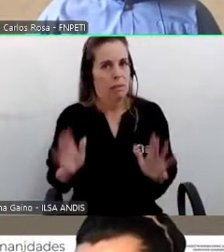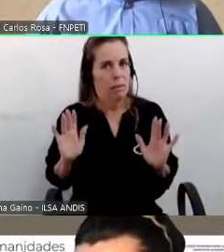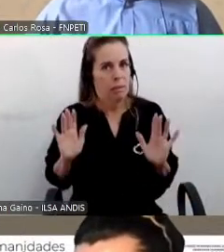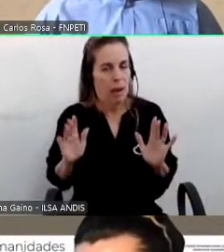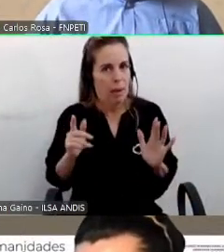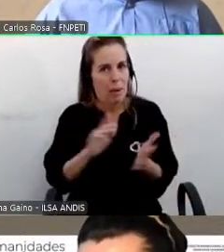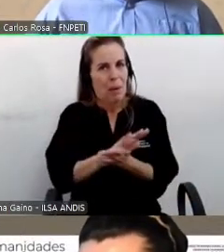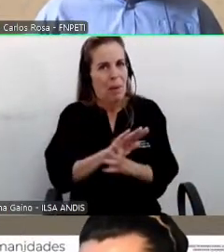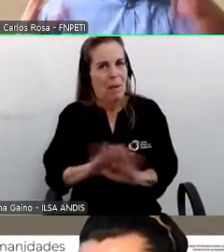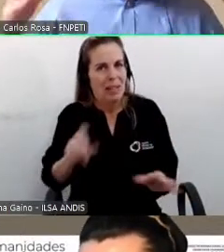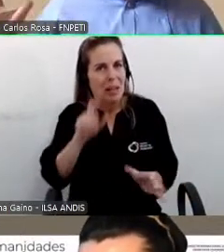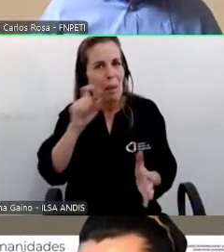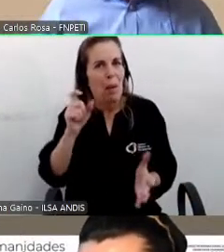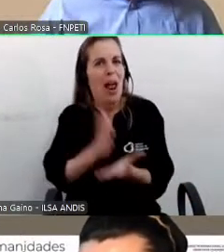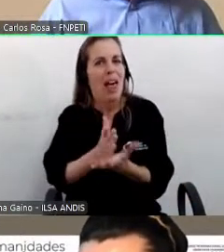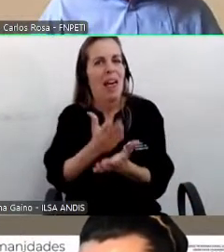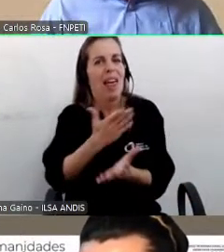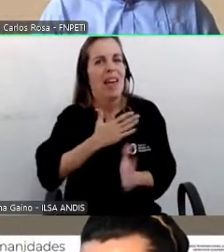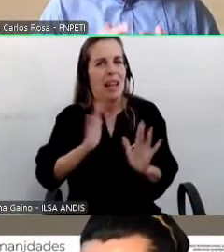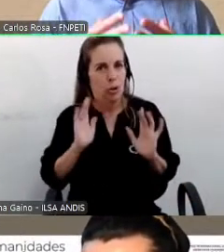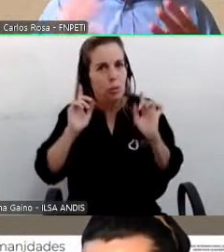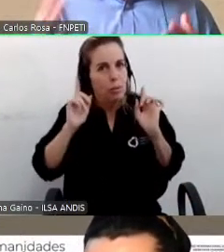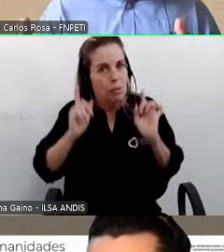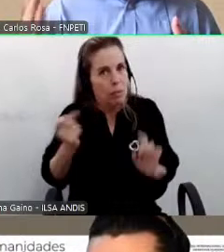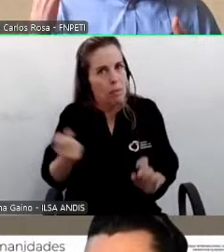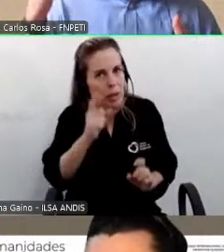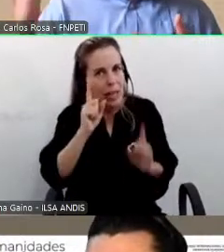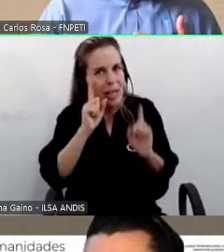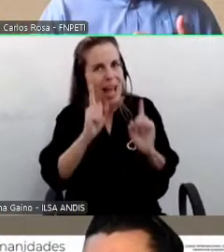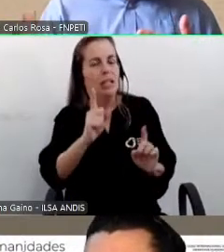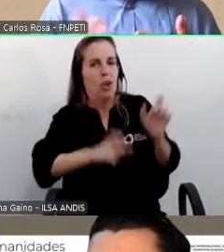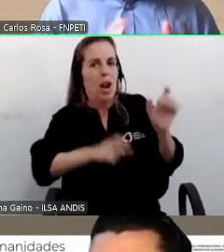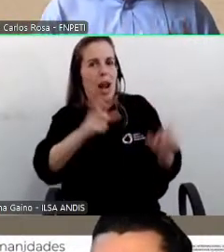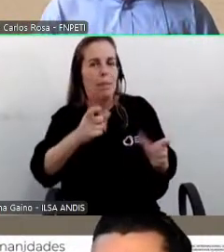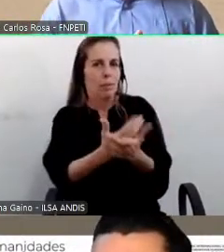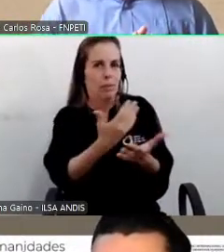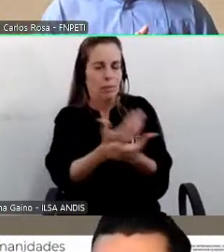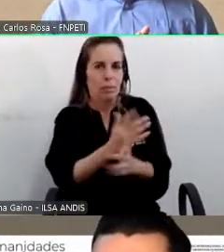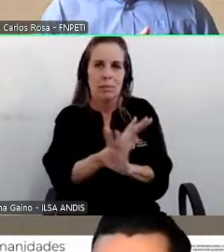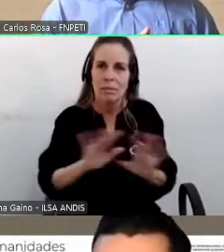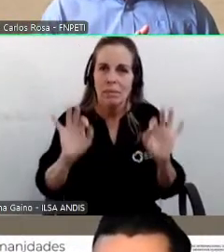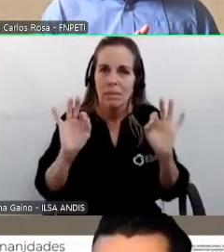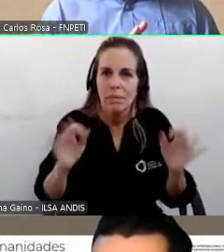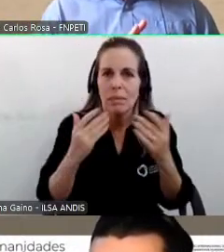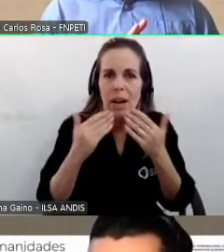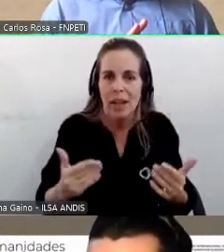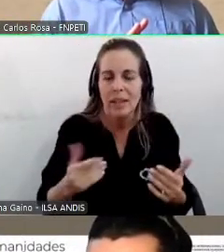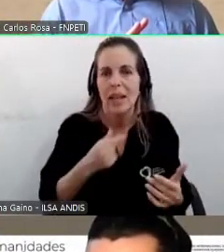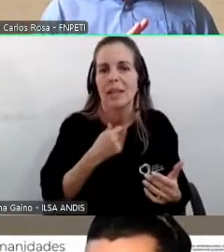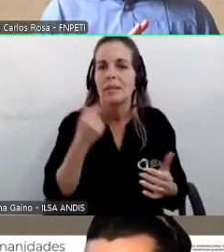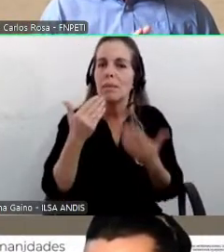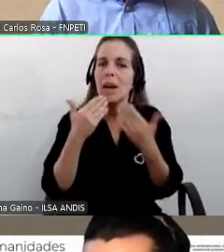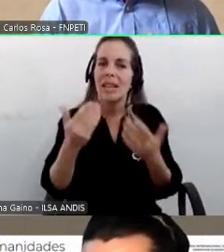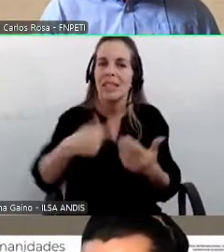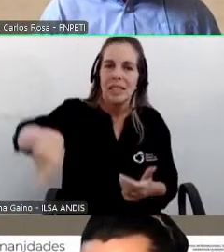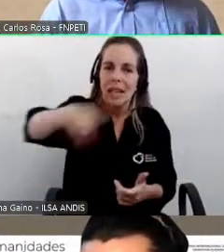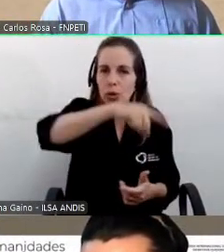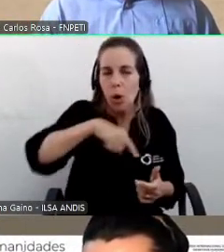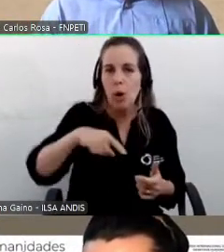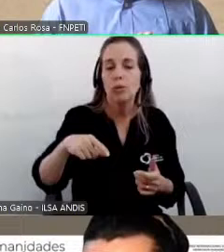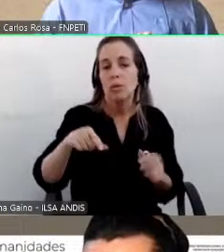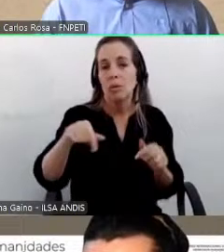of repression, but also prevention and assistance to victims. That's all I wanted to present. Thank you very